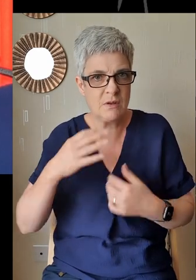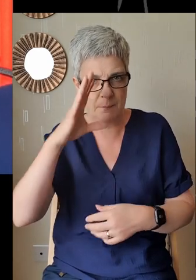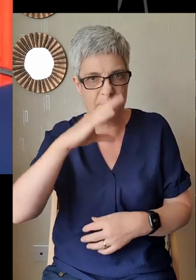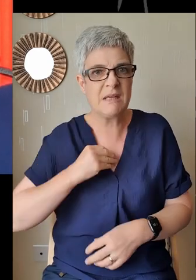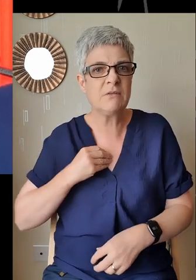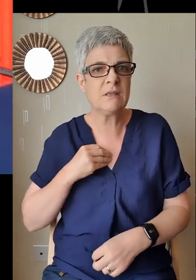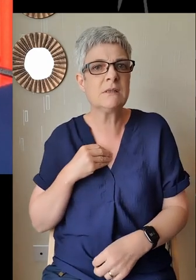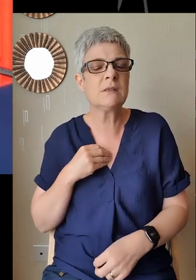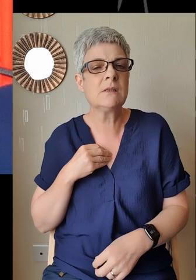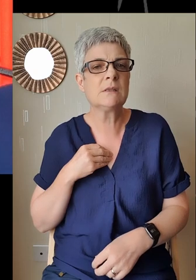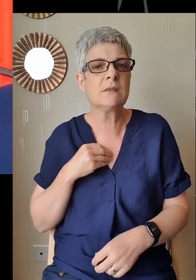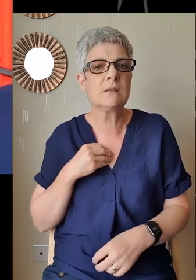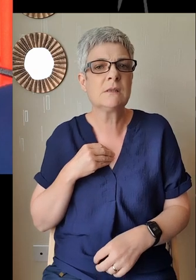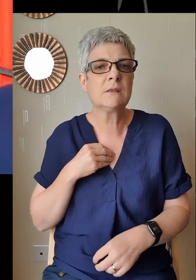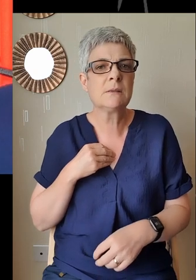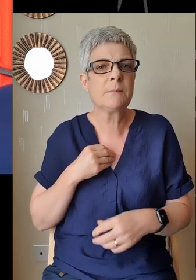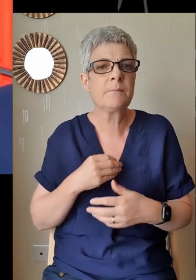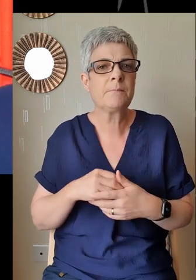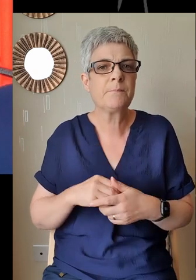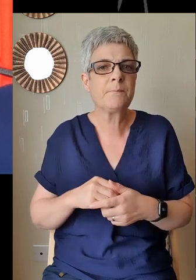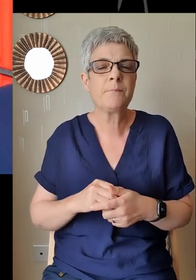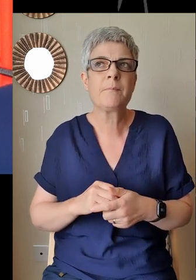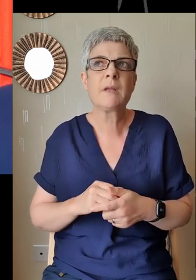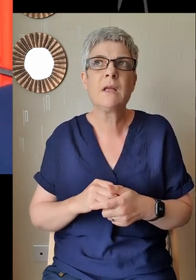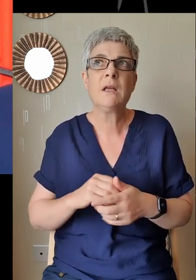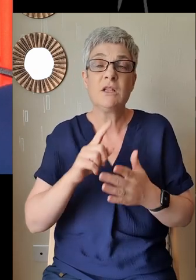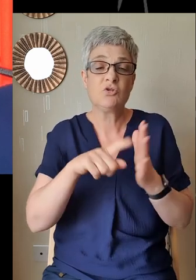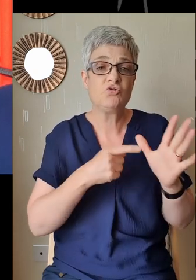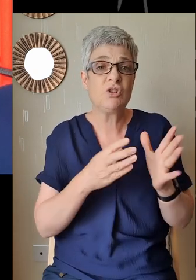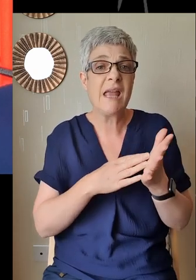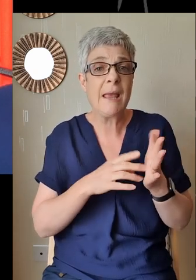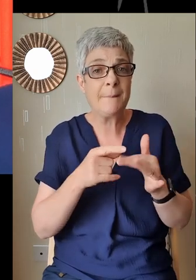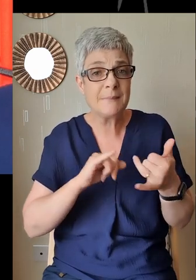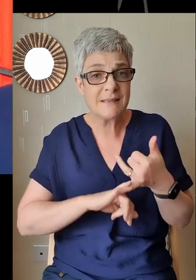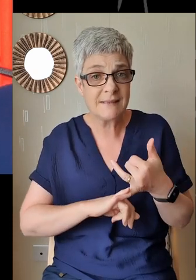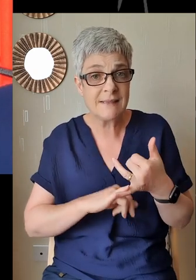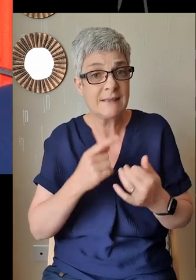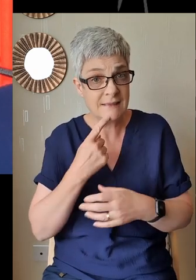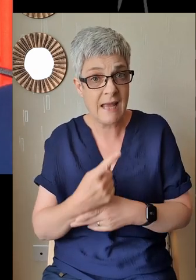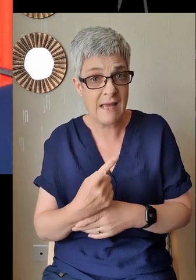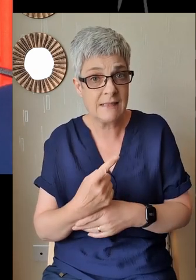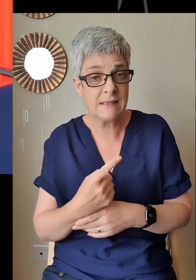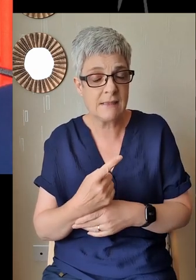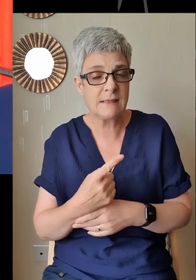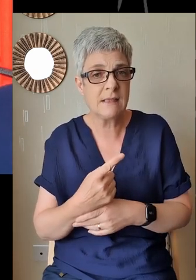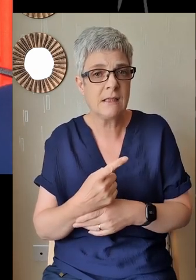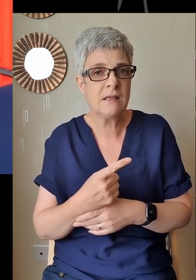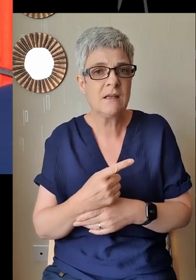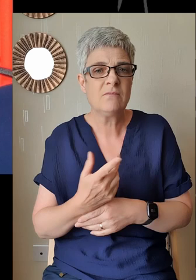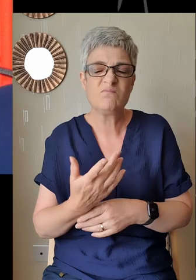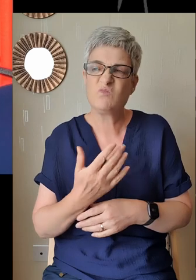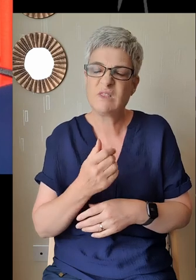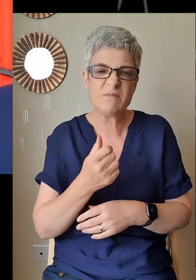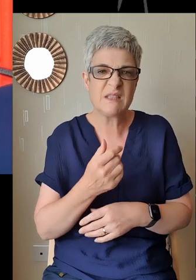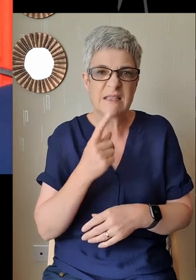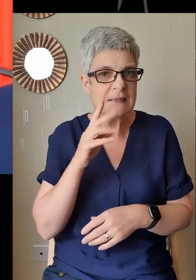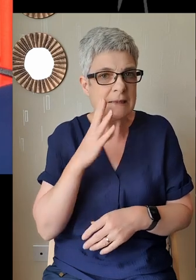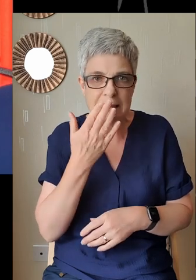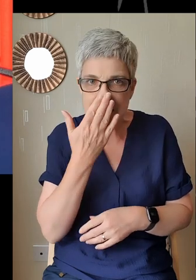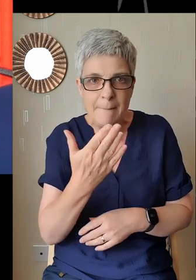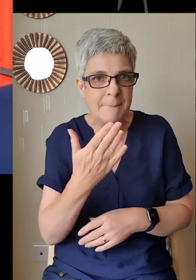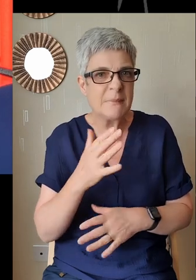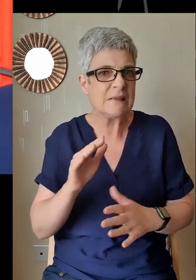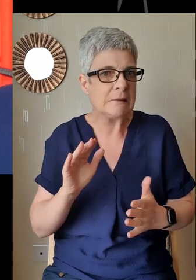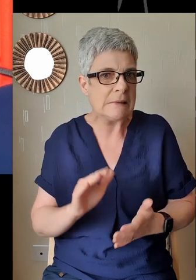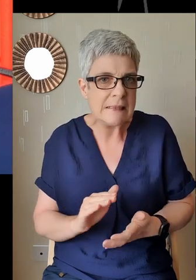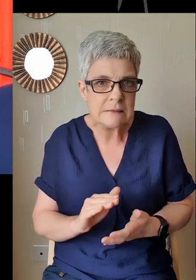Our tongues, as James says in his chapter 3 of his book, so seemingly little and simple, but what great